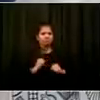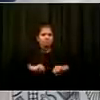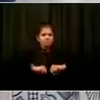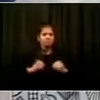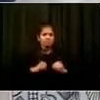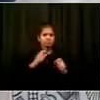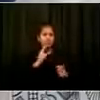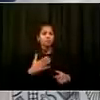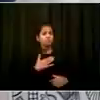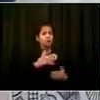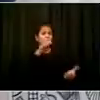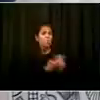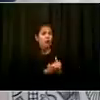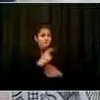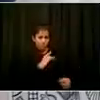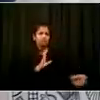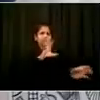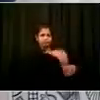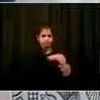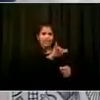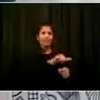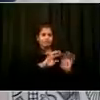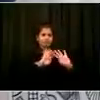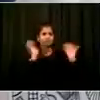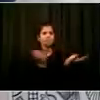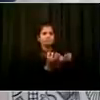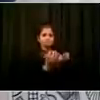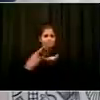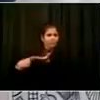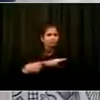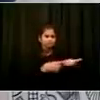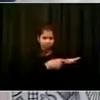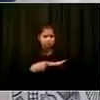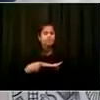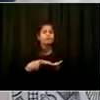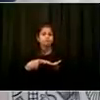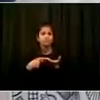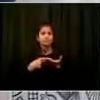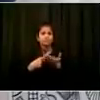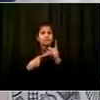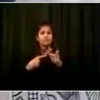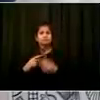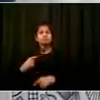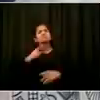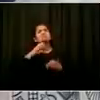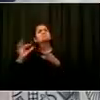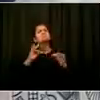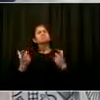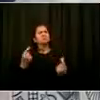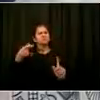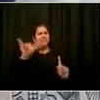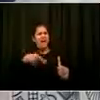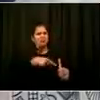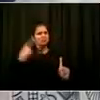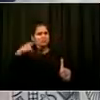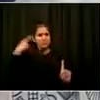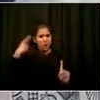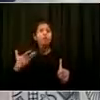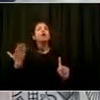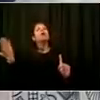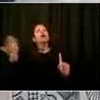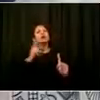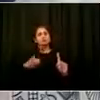term as equitable ownership, meaning making sure that there actually is